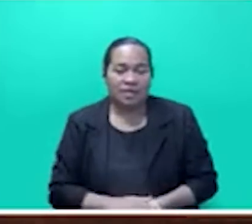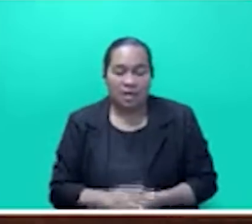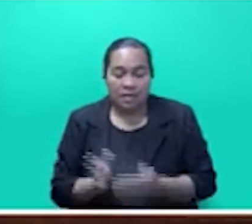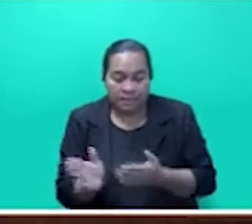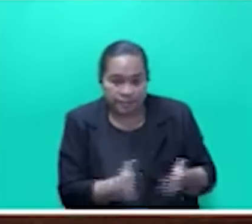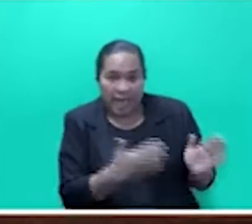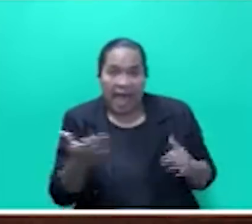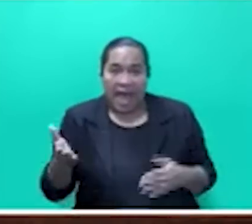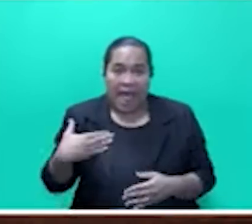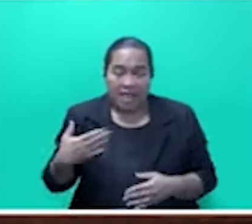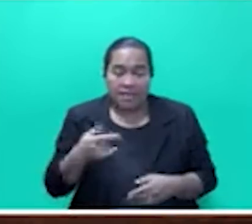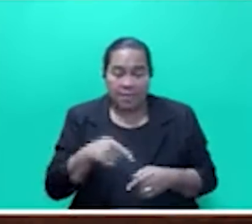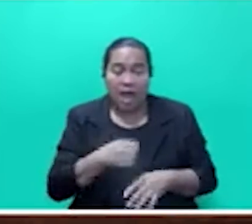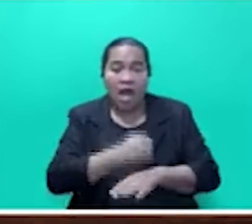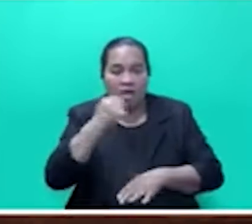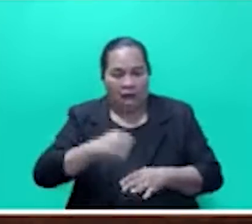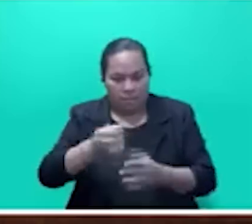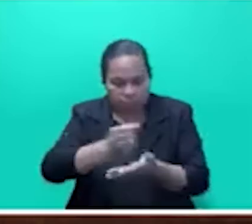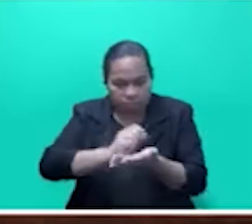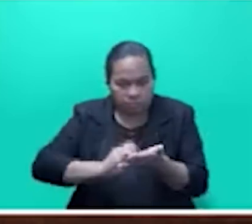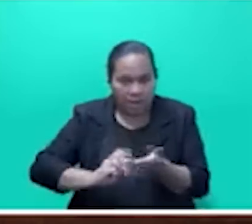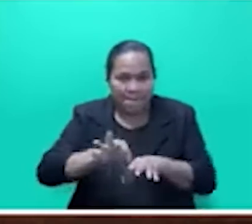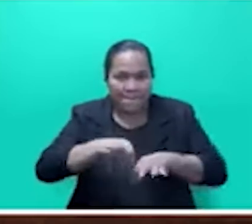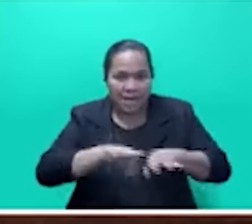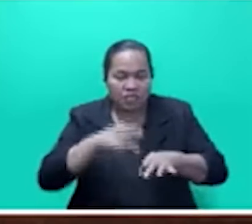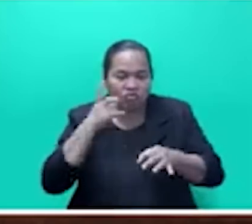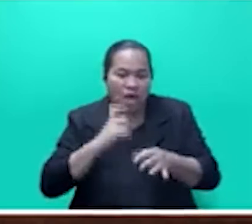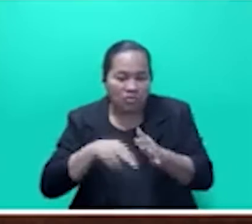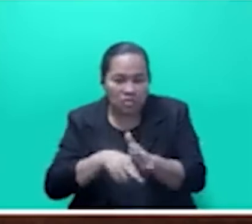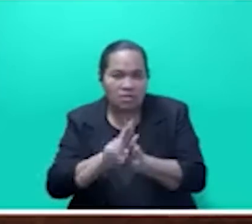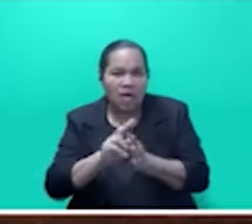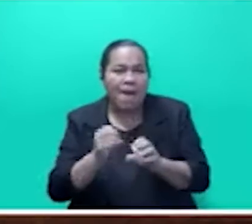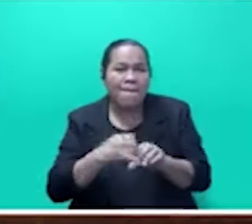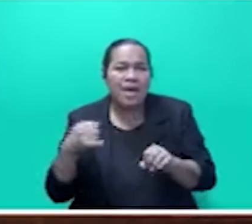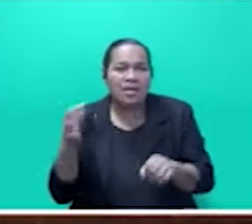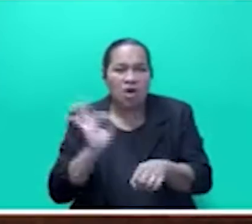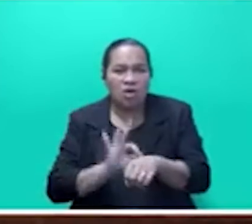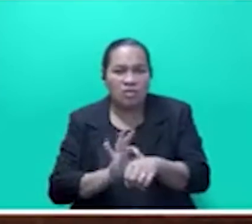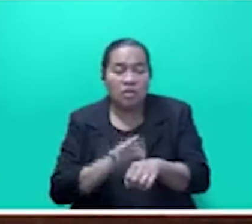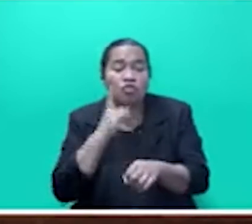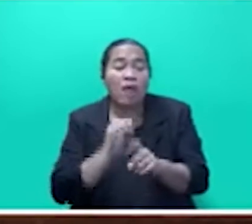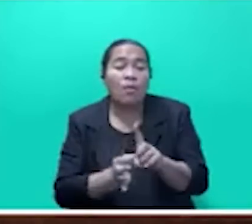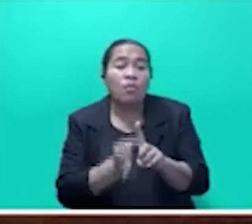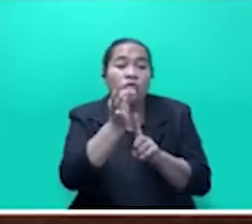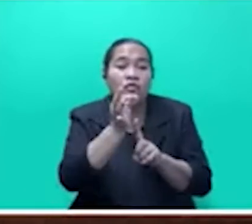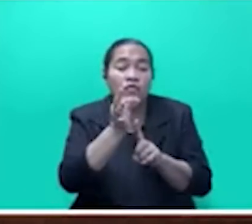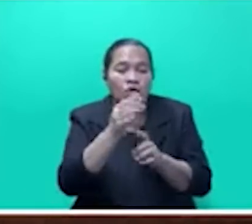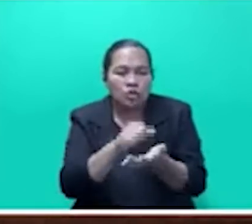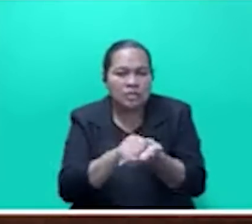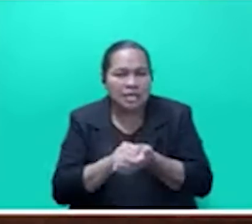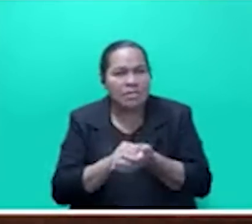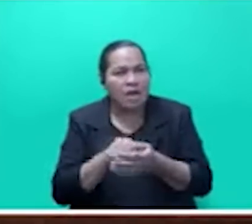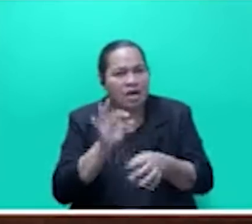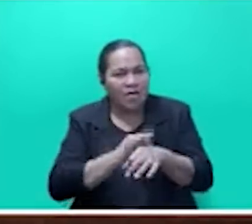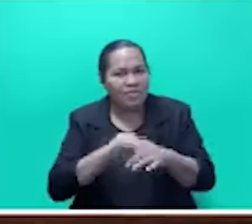sector, the government is drafting plans for the revival of medical and hospital services by improving and maintaining